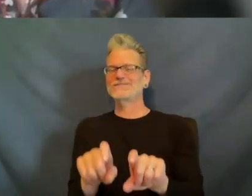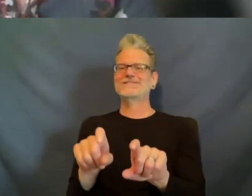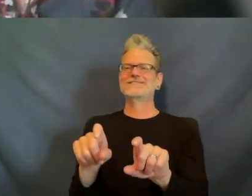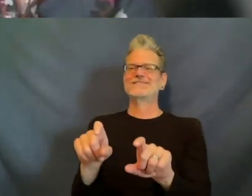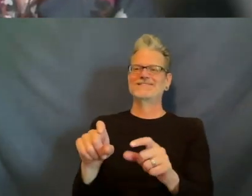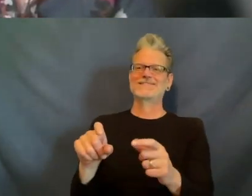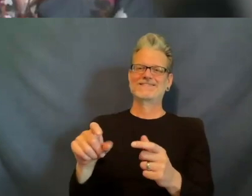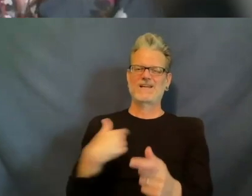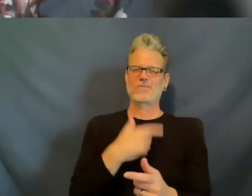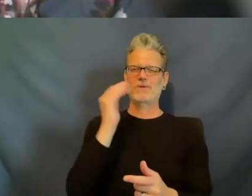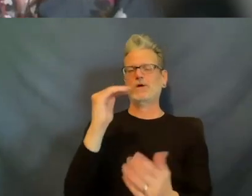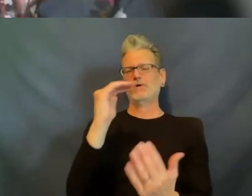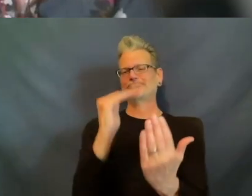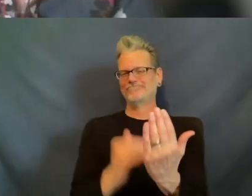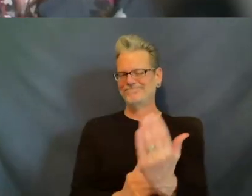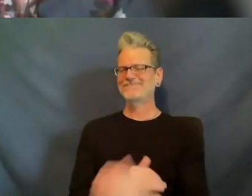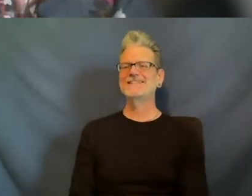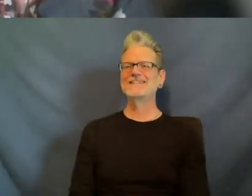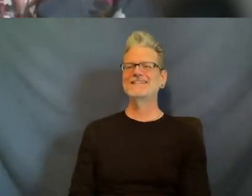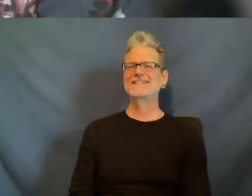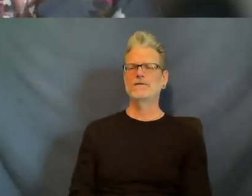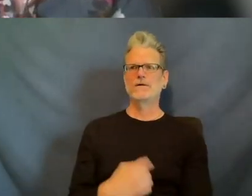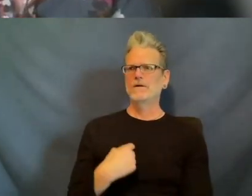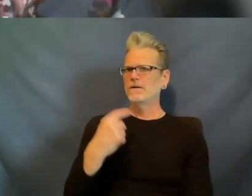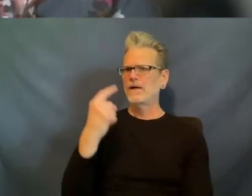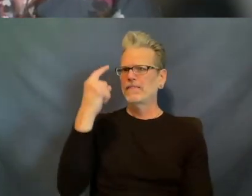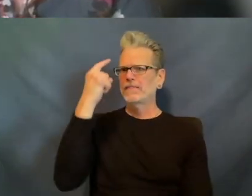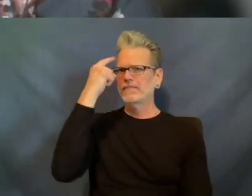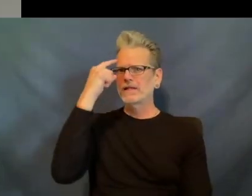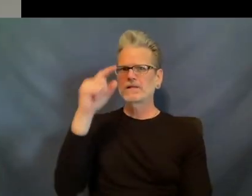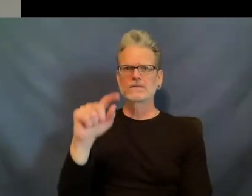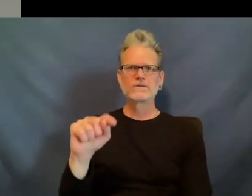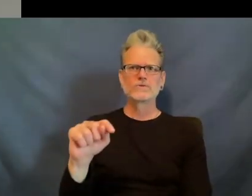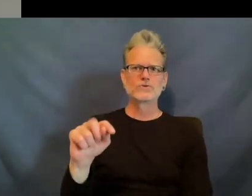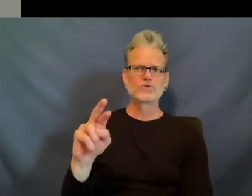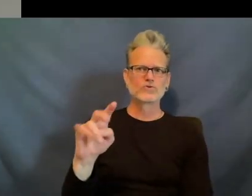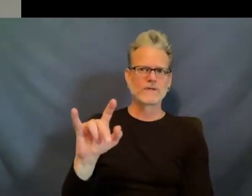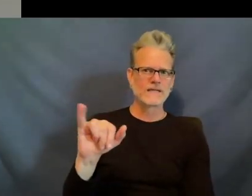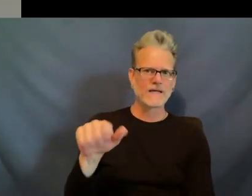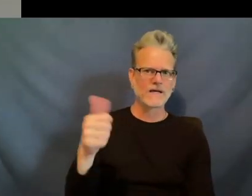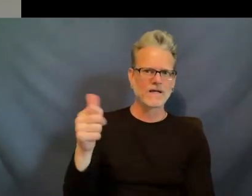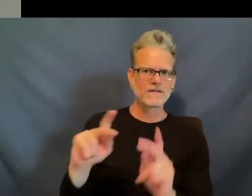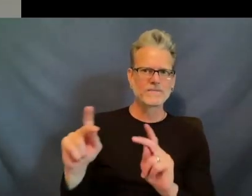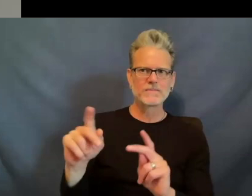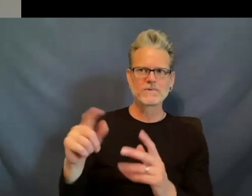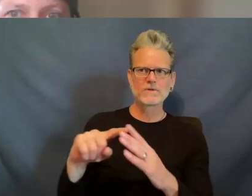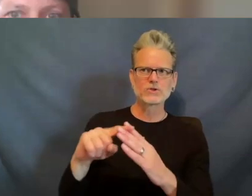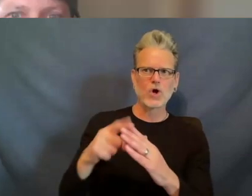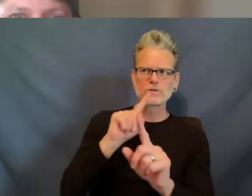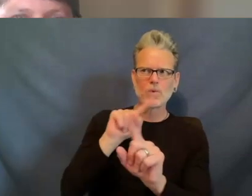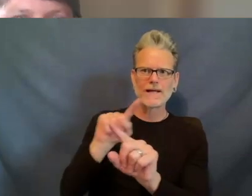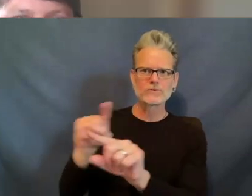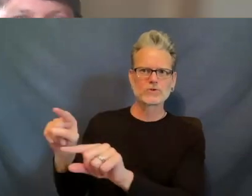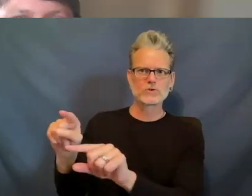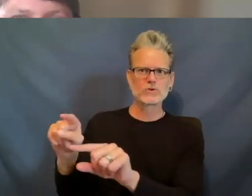through these. I will direct folks. I think Trinity and a few others have been starting to answer some of these